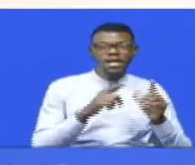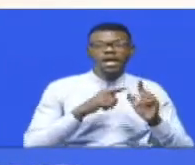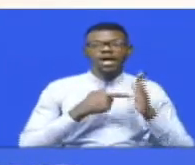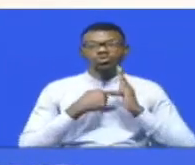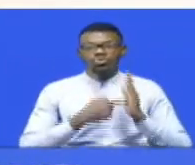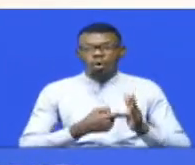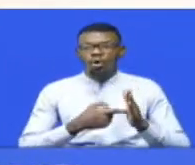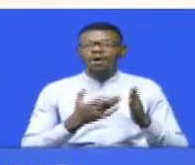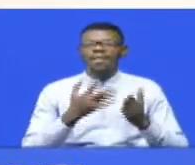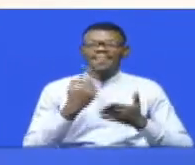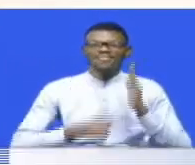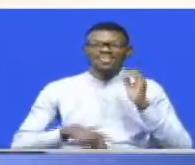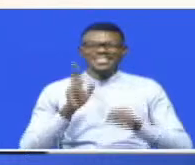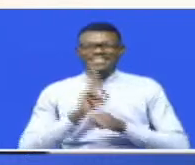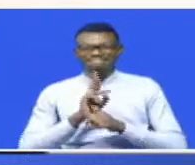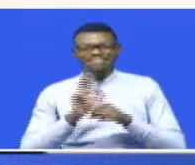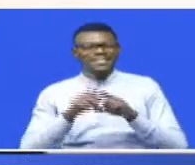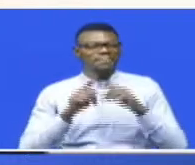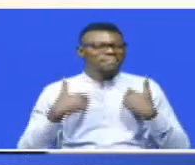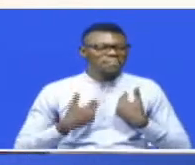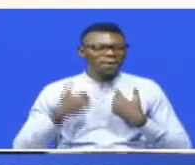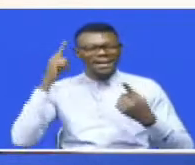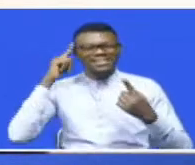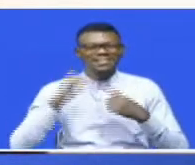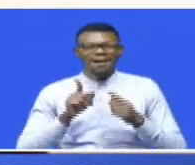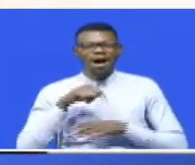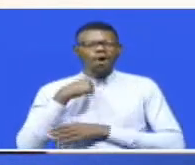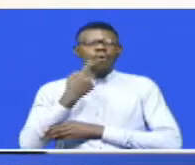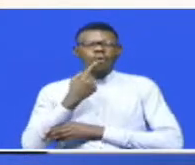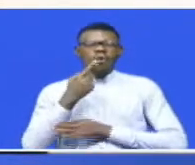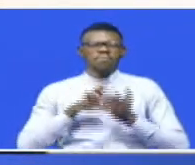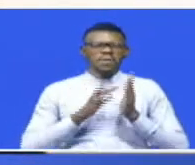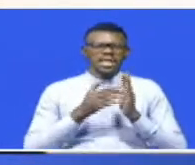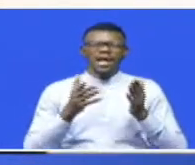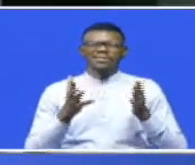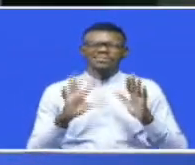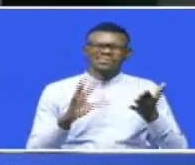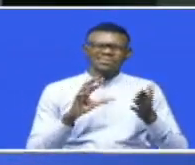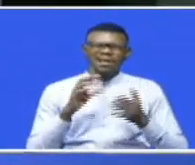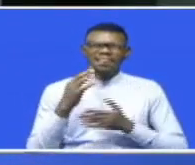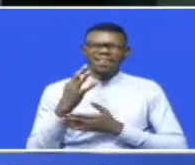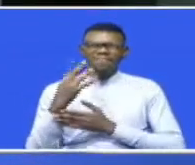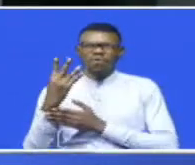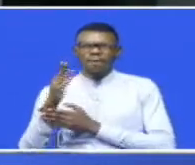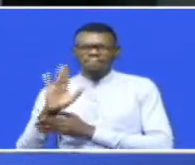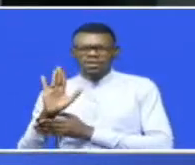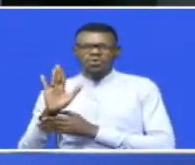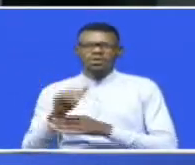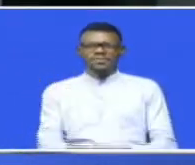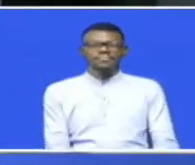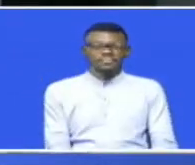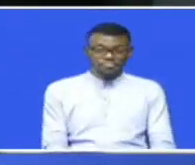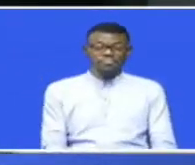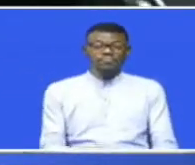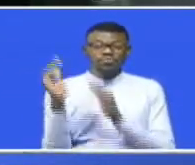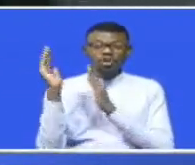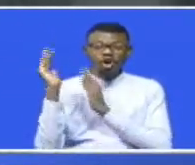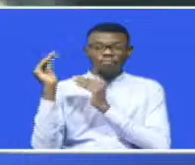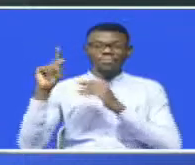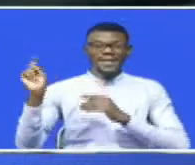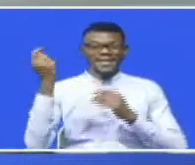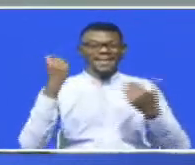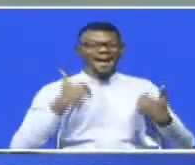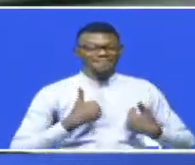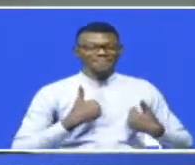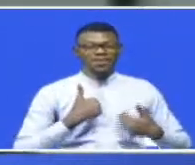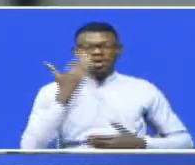and logistics and the target population is coming close to 34 billion Kenya shillings. The vaccine brings with it hope for Kenya as